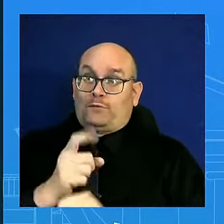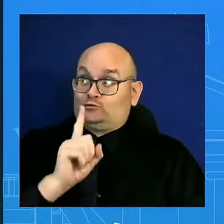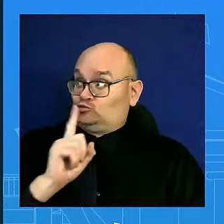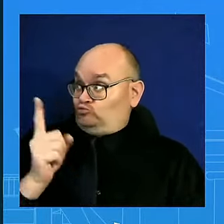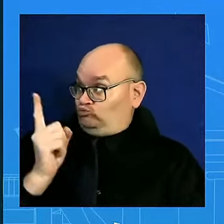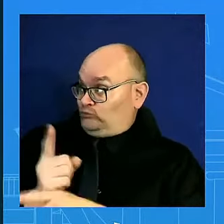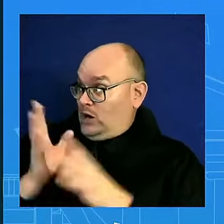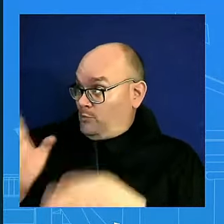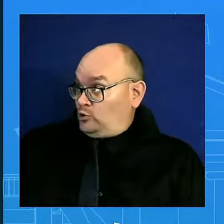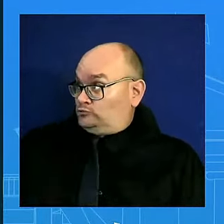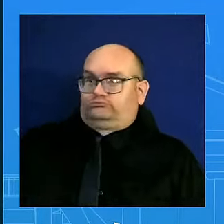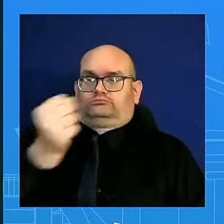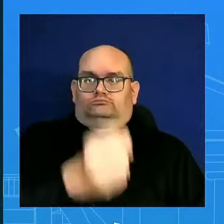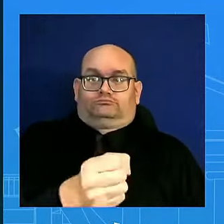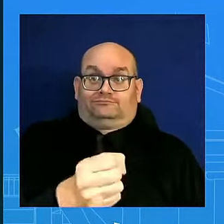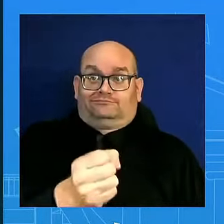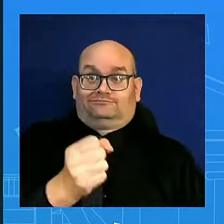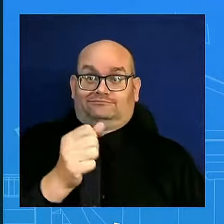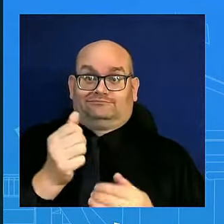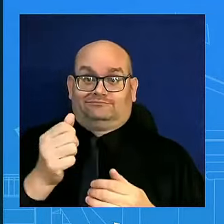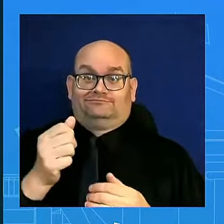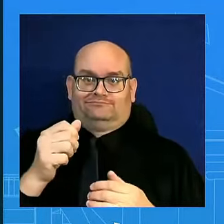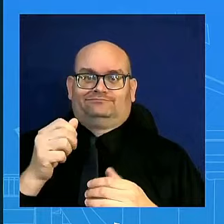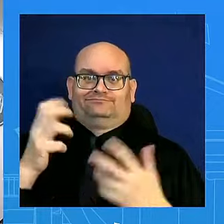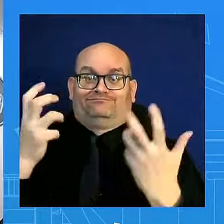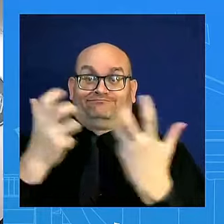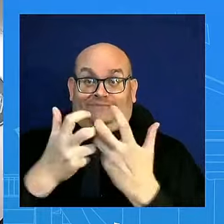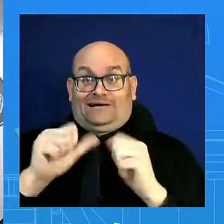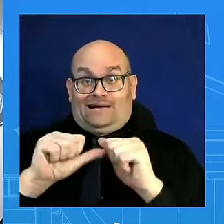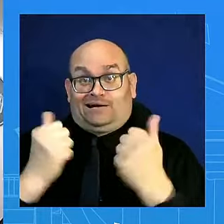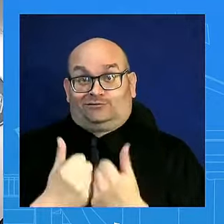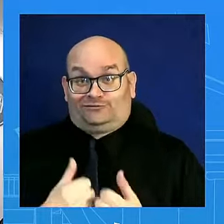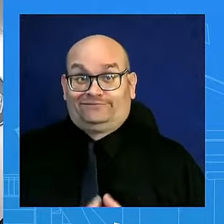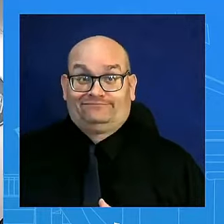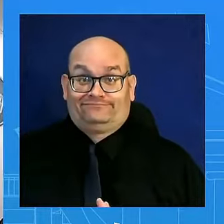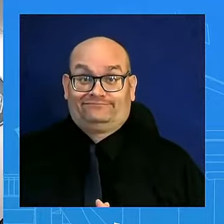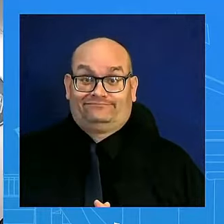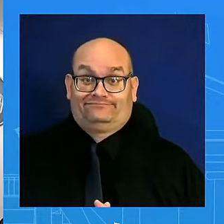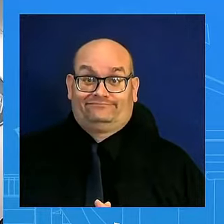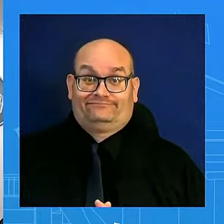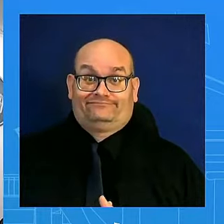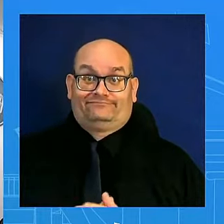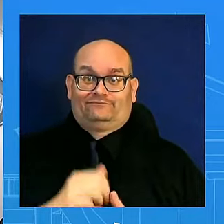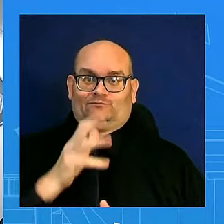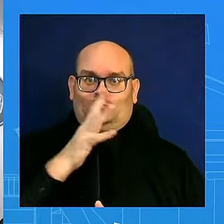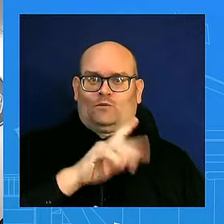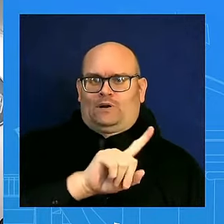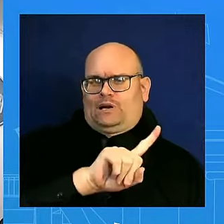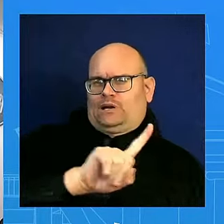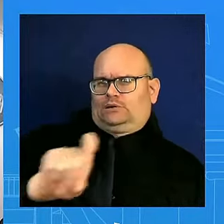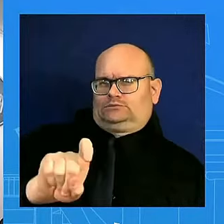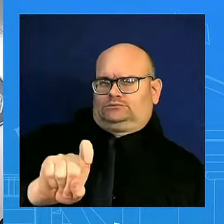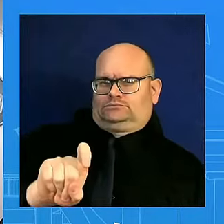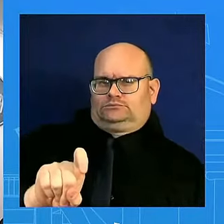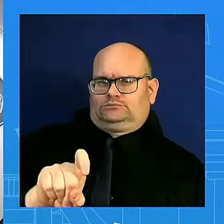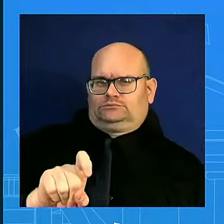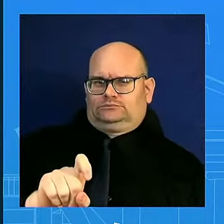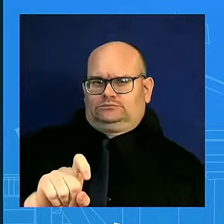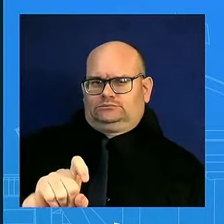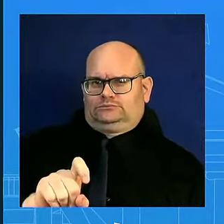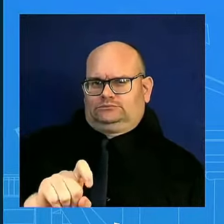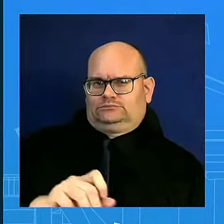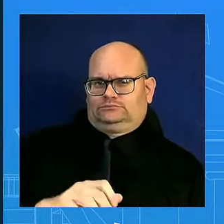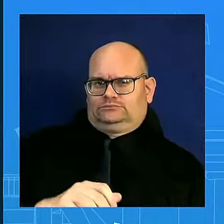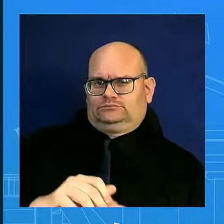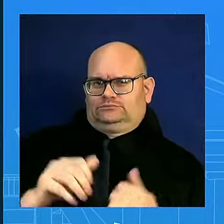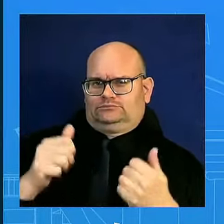share that with all of you. Okay. Is there an update on the independent review into the Trump assassination attempt? Yeah. I don't have an update